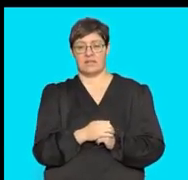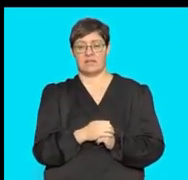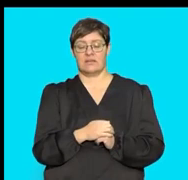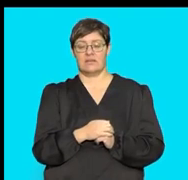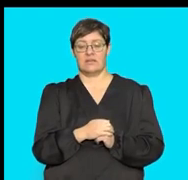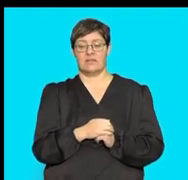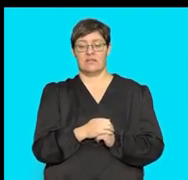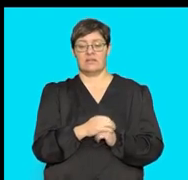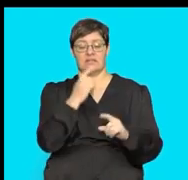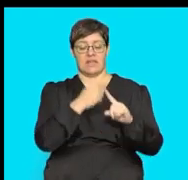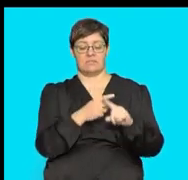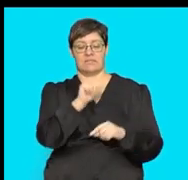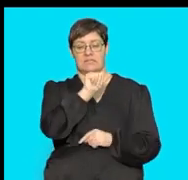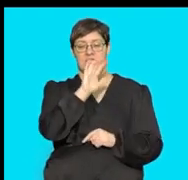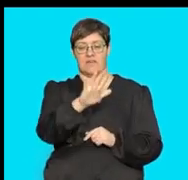33,